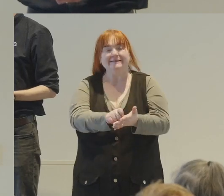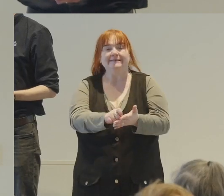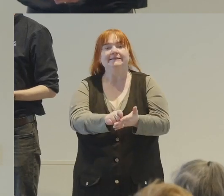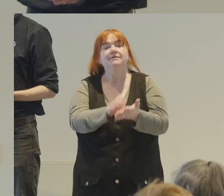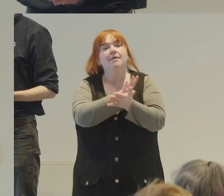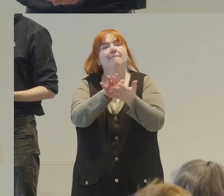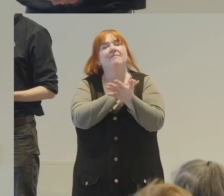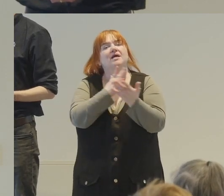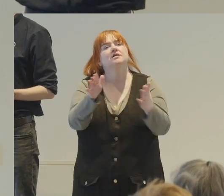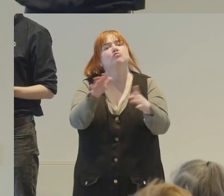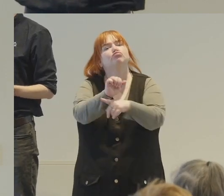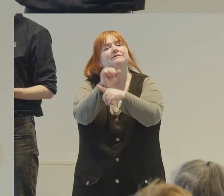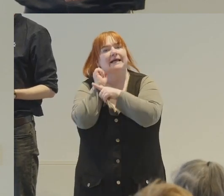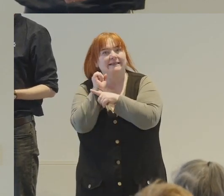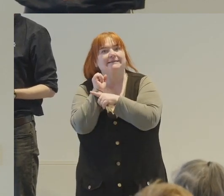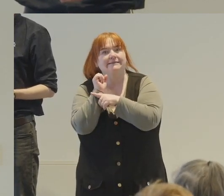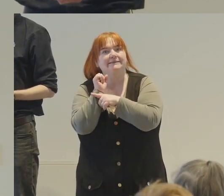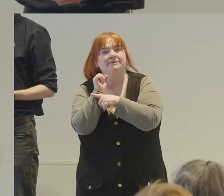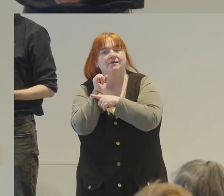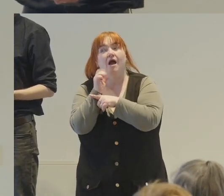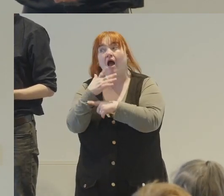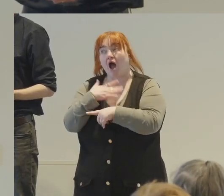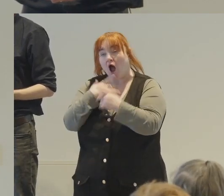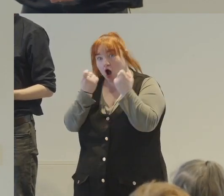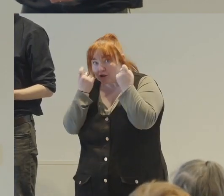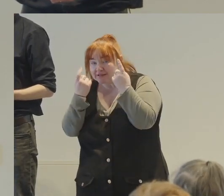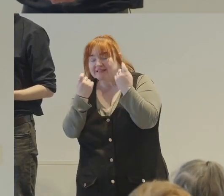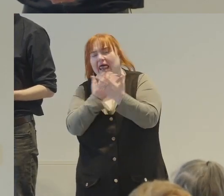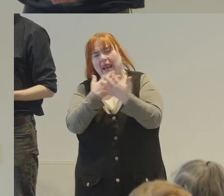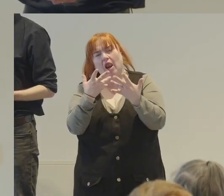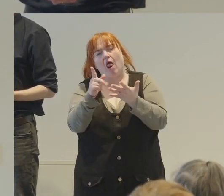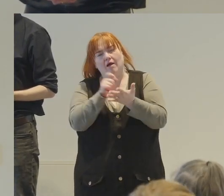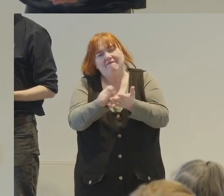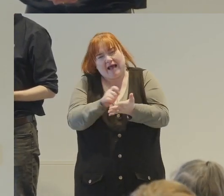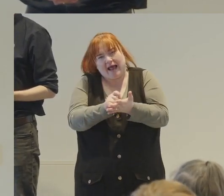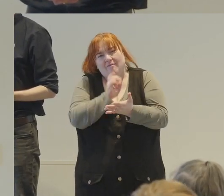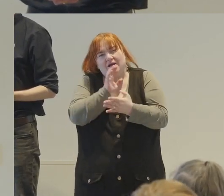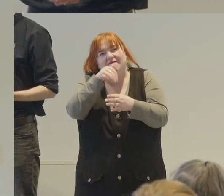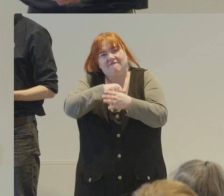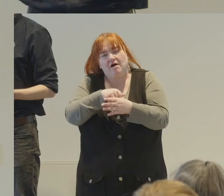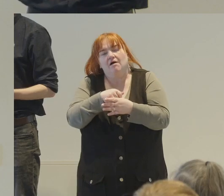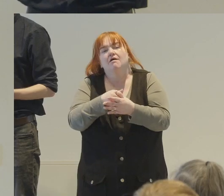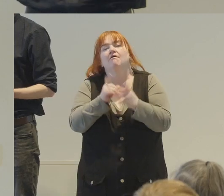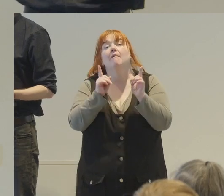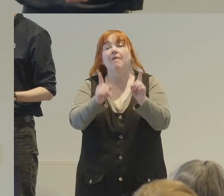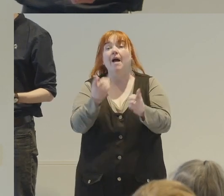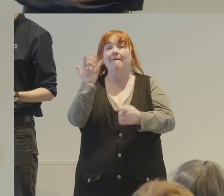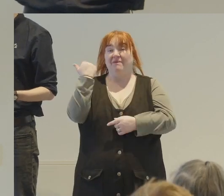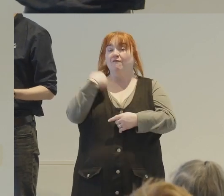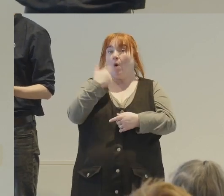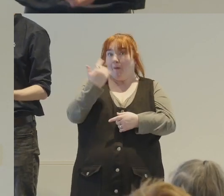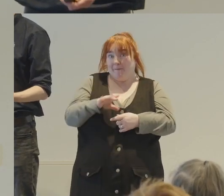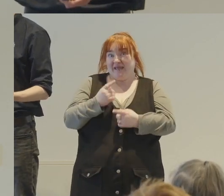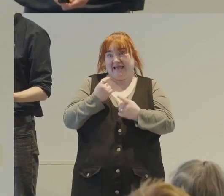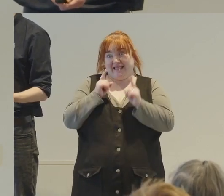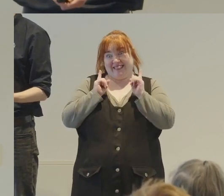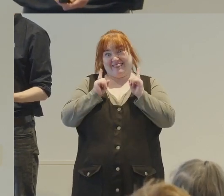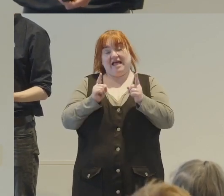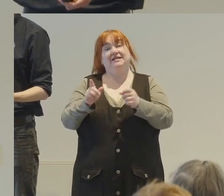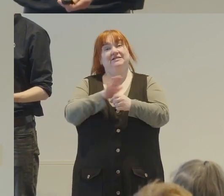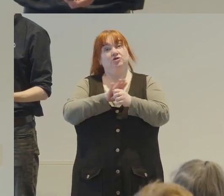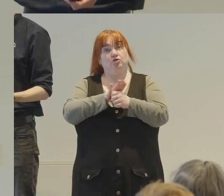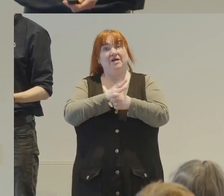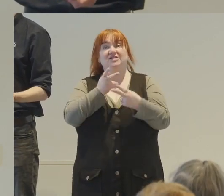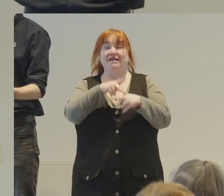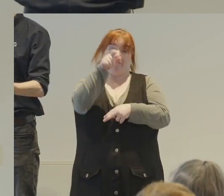right? I understand that that's a fair amount of admin, but we've done it in the past that, you know, somebody has a job centre appointment